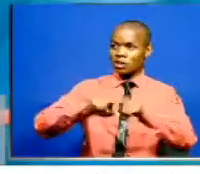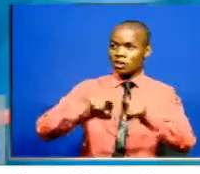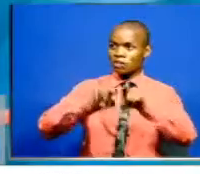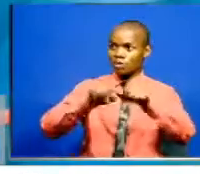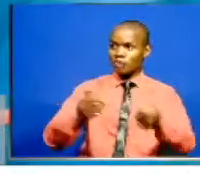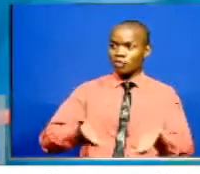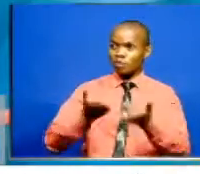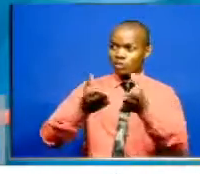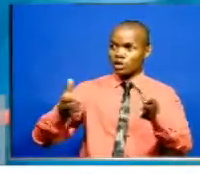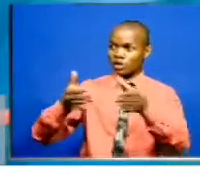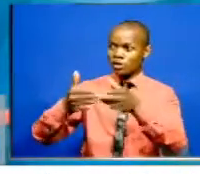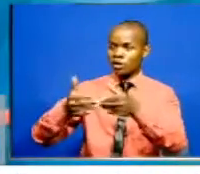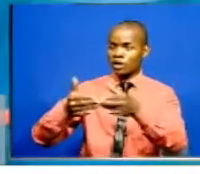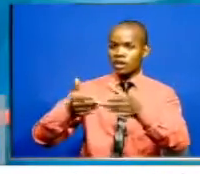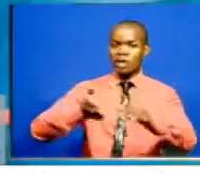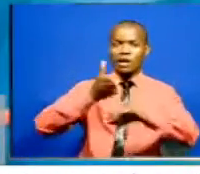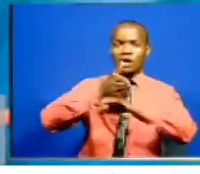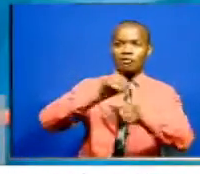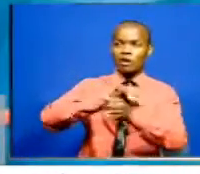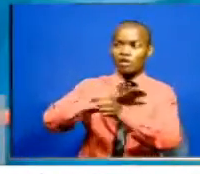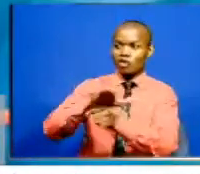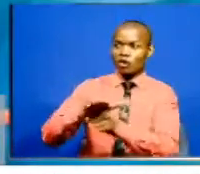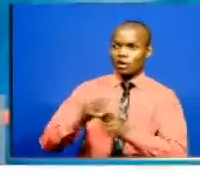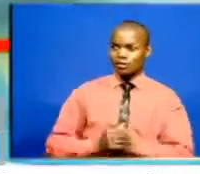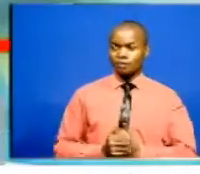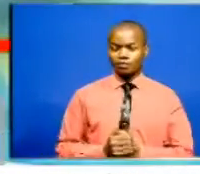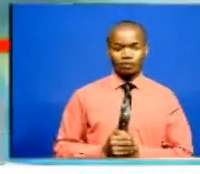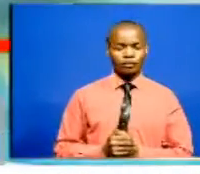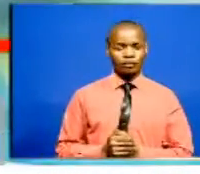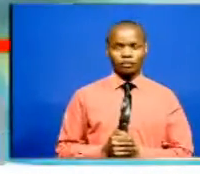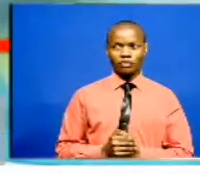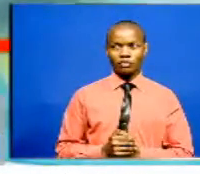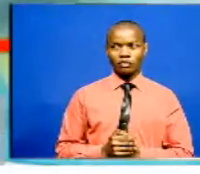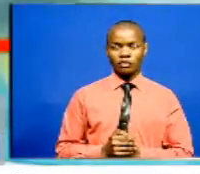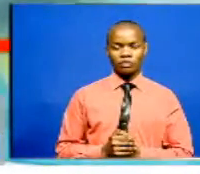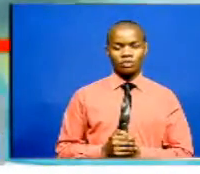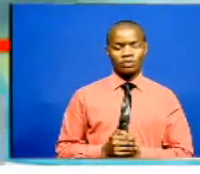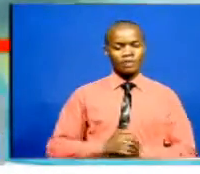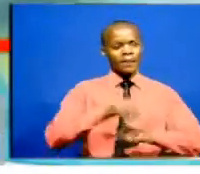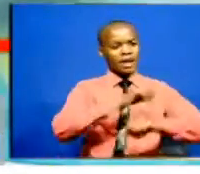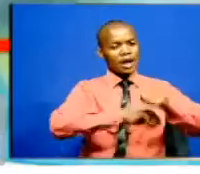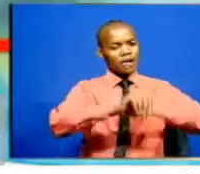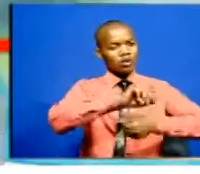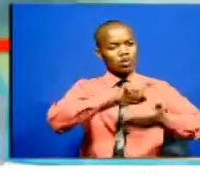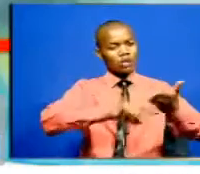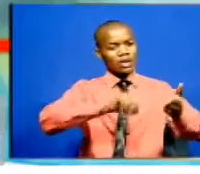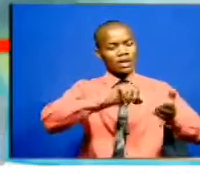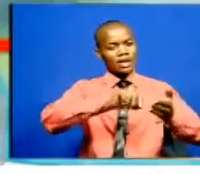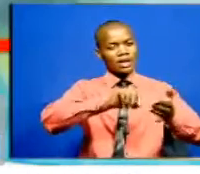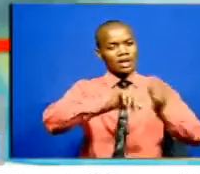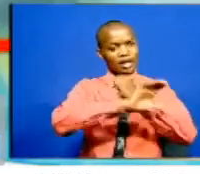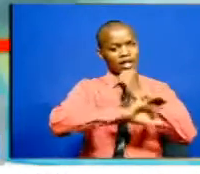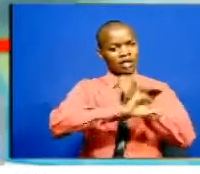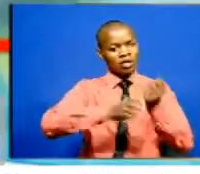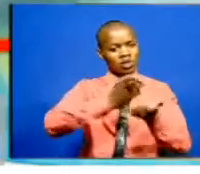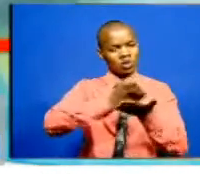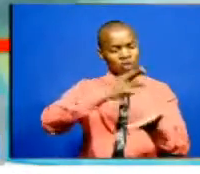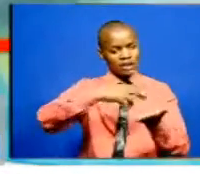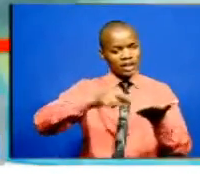the post-COVID era. Mm-hmm. I know this is off the hook, but what happens to countries? We've signed so many